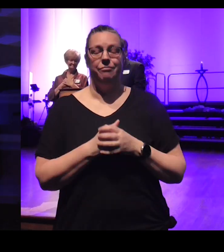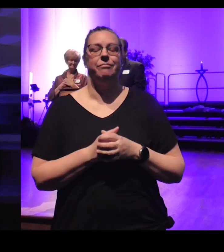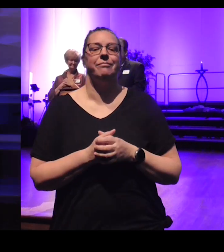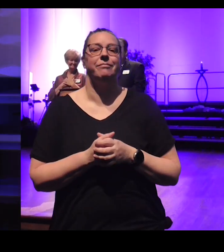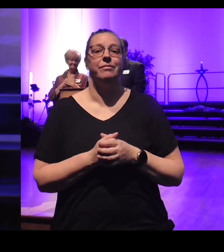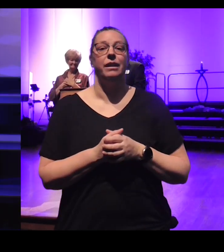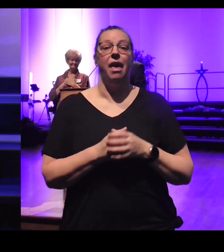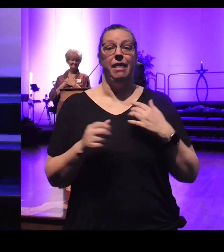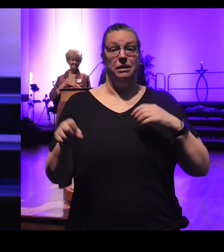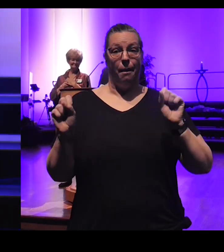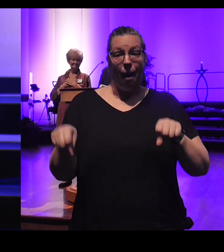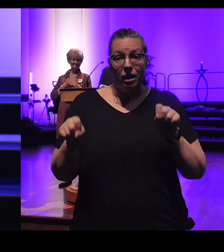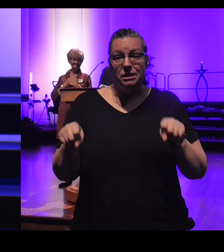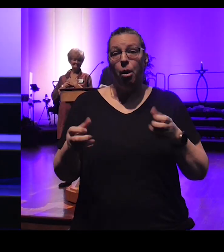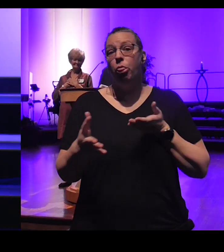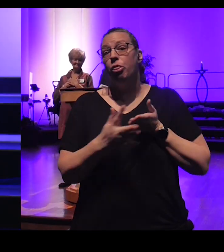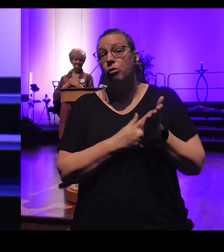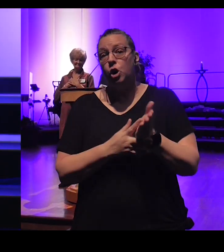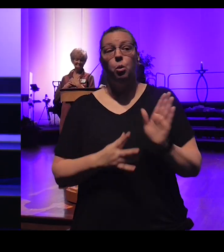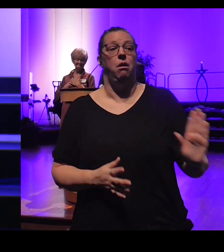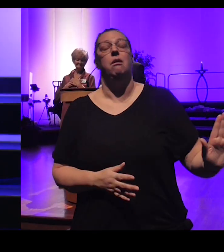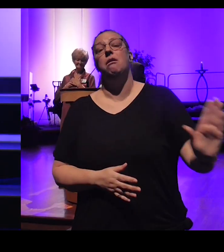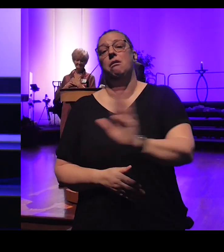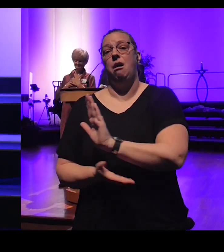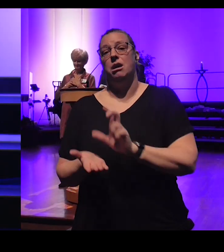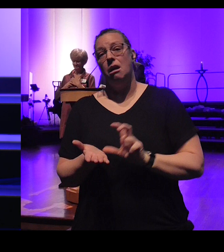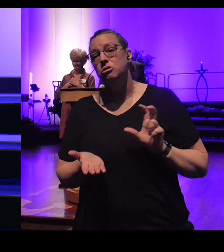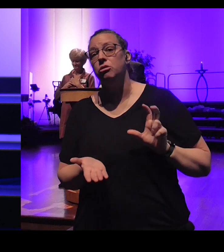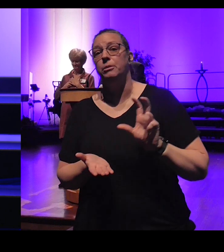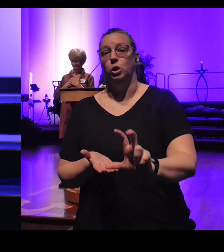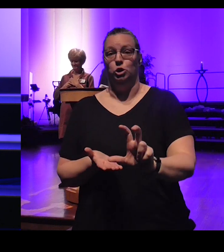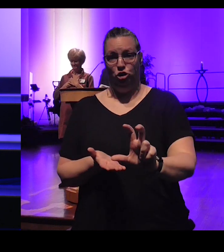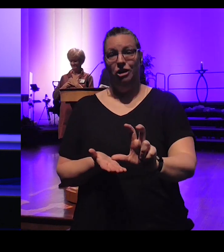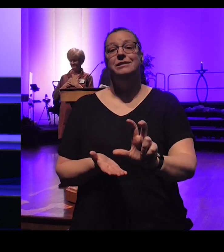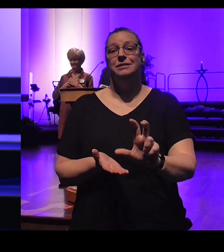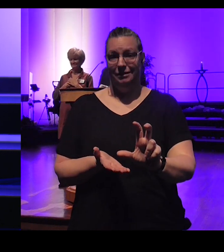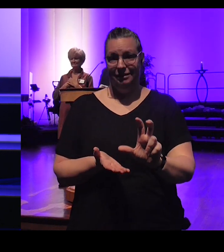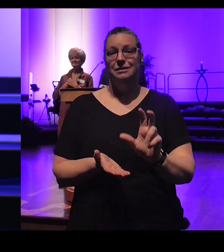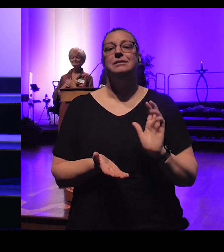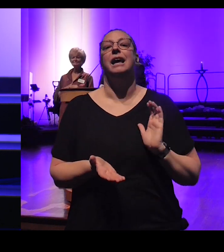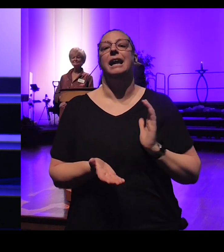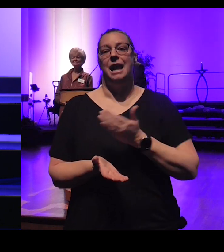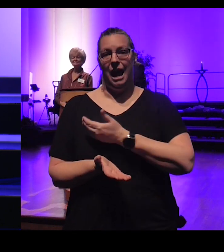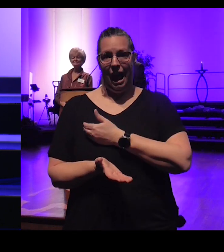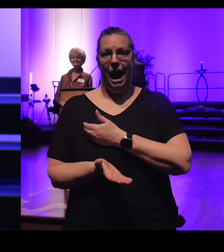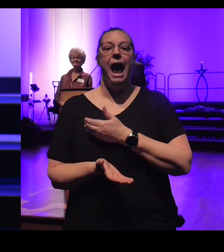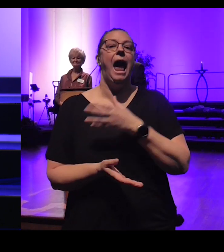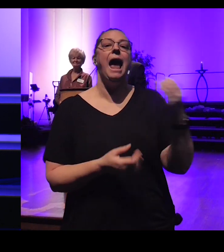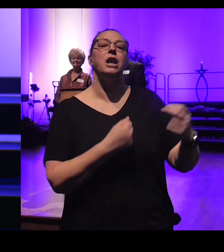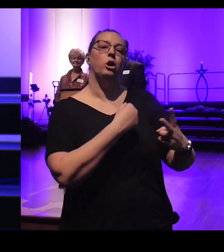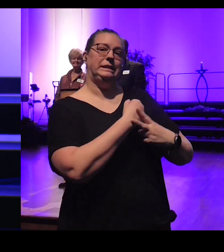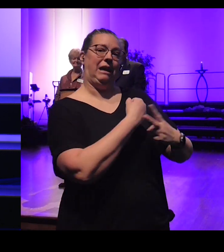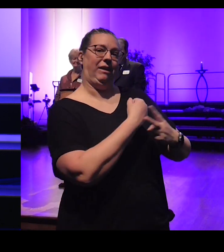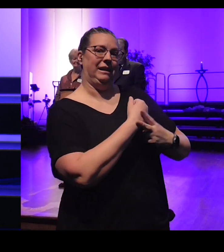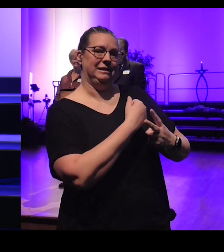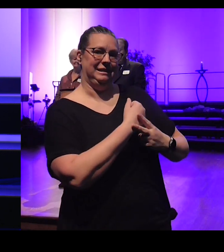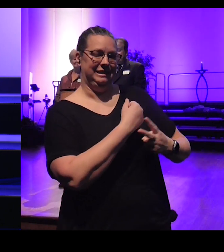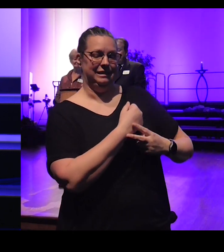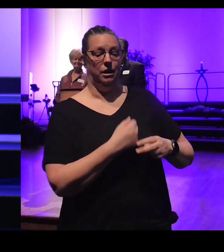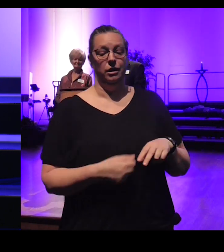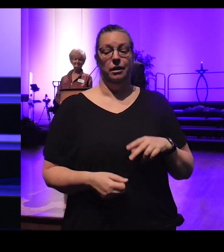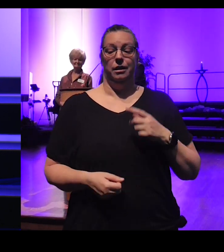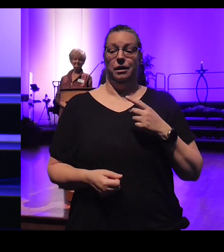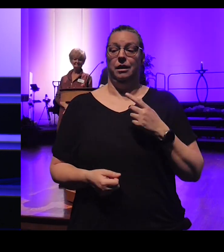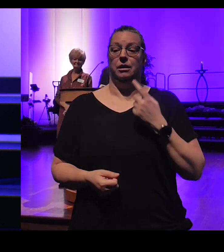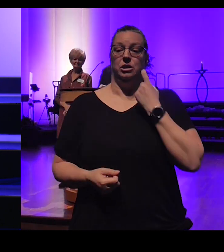That was made possible through the generous contributions and strong returns in our investment portfolio. And in fact, in